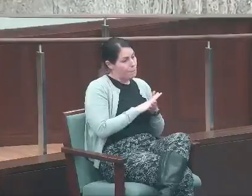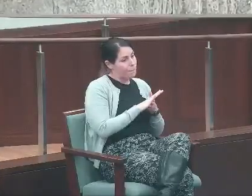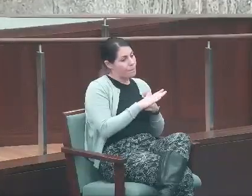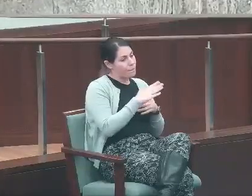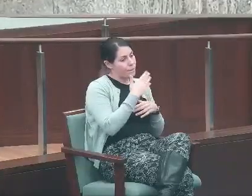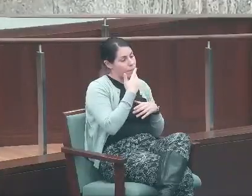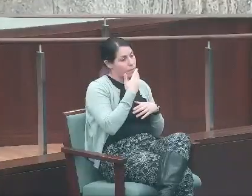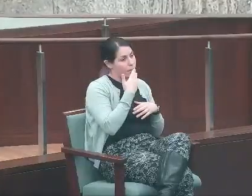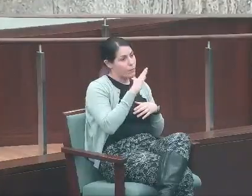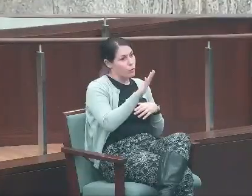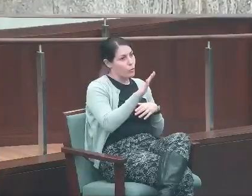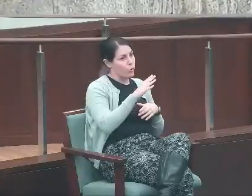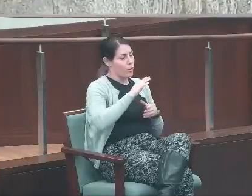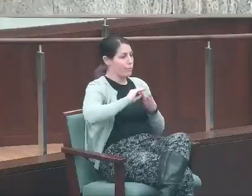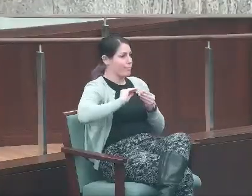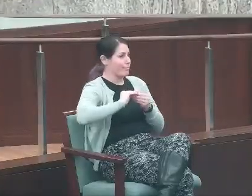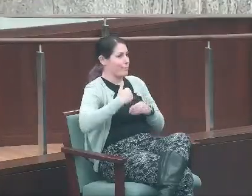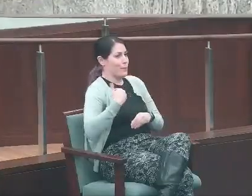words earlier.